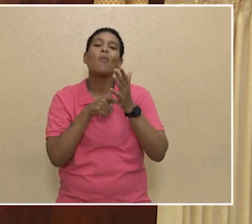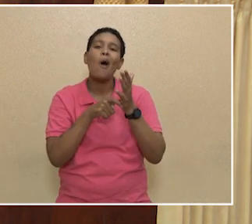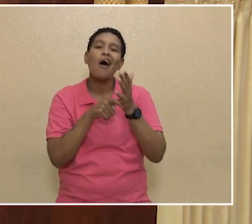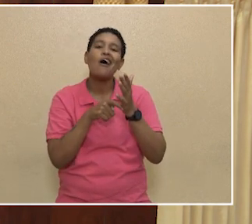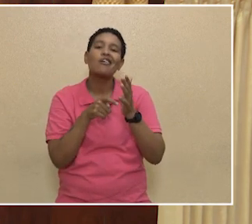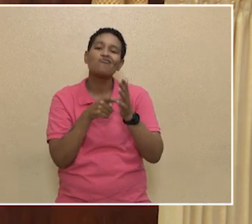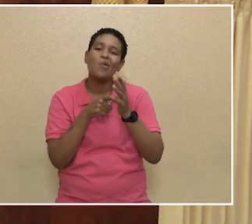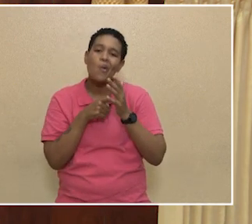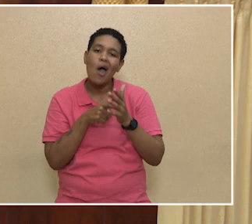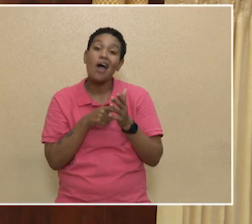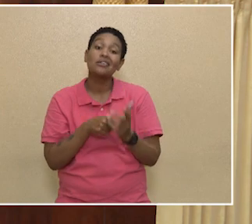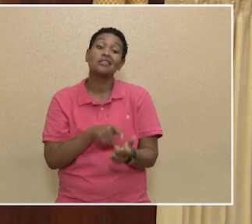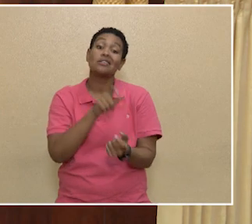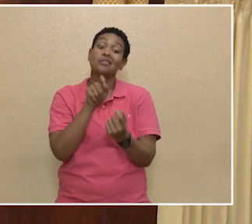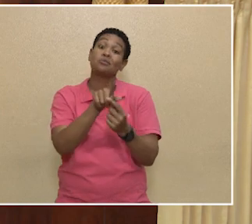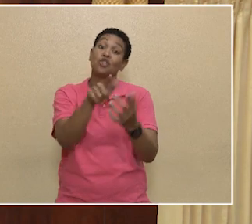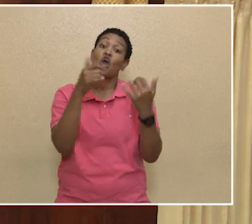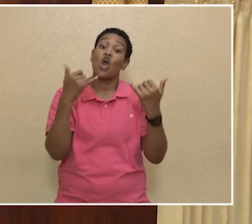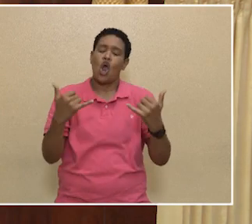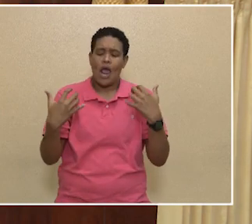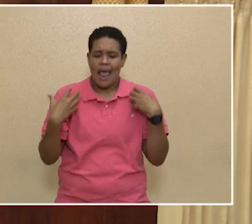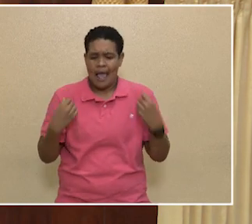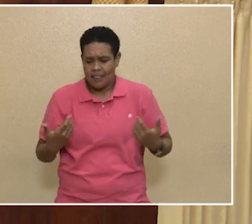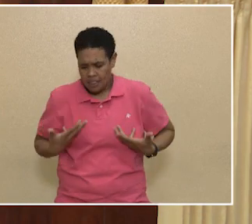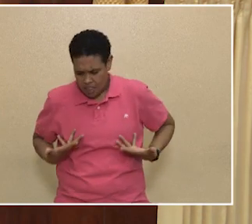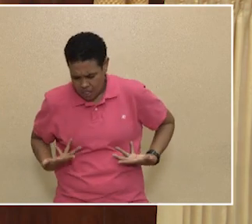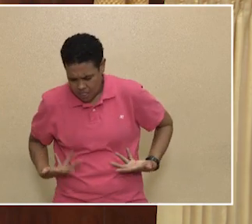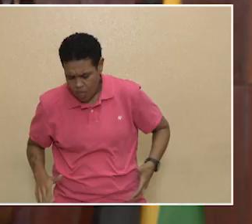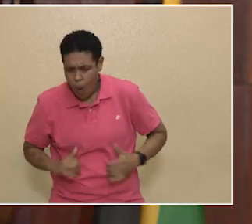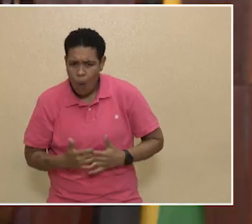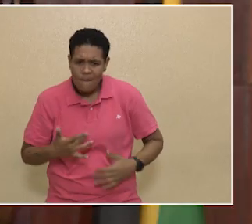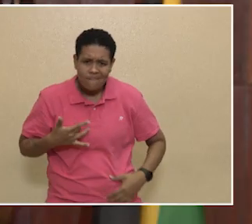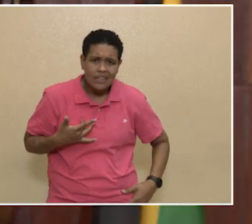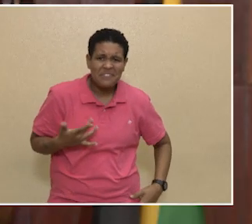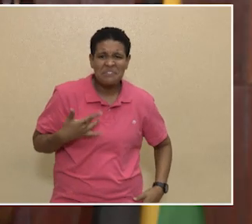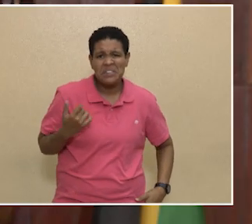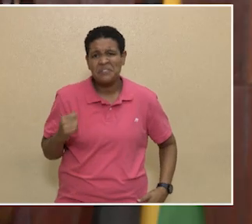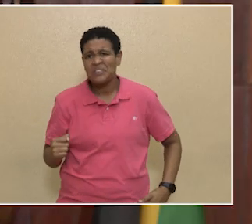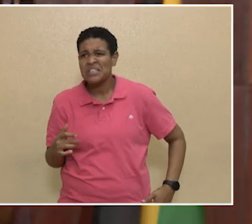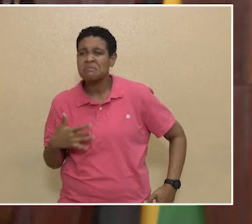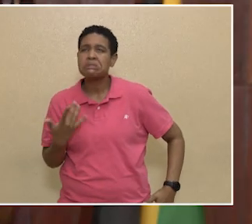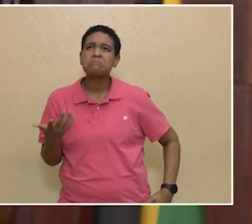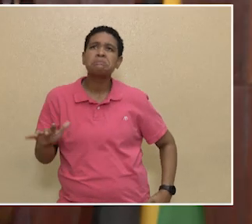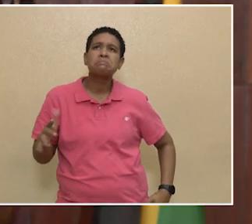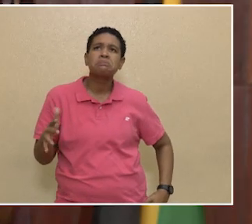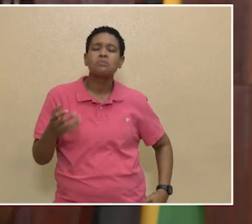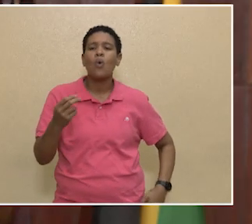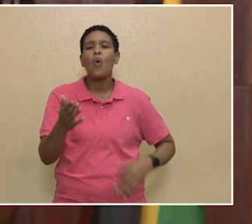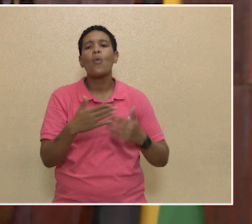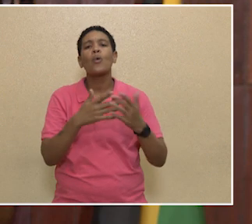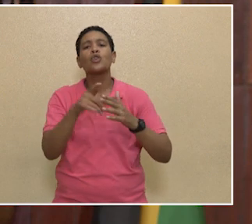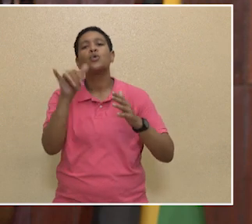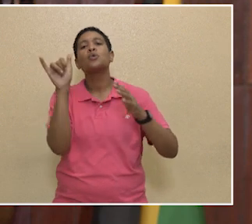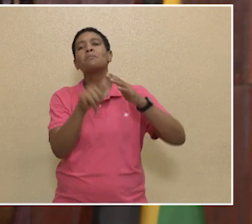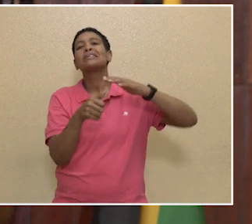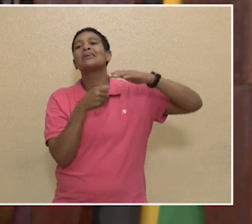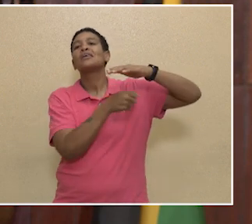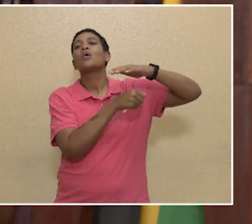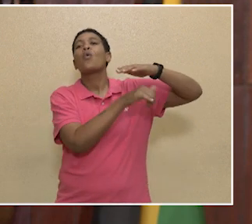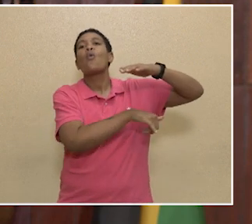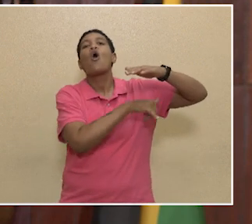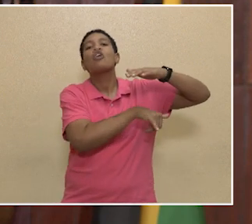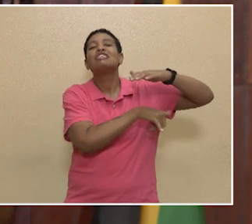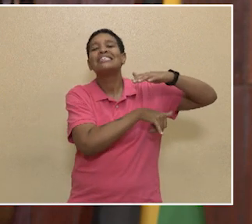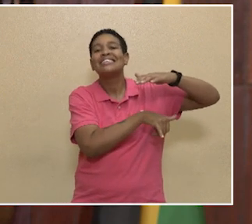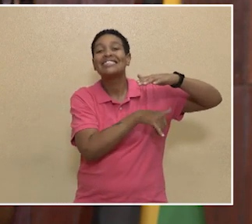particularly of your current health status and whether or not you were maintaining the quarantine, and